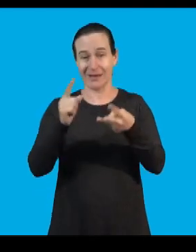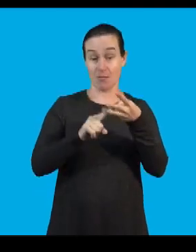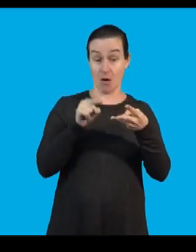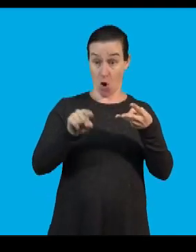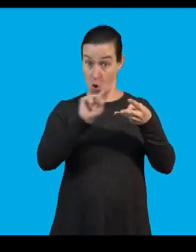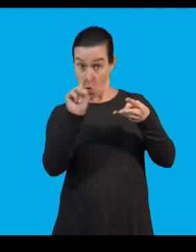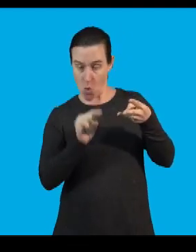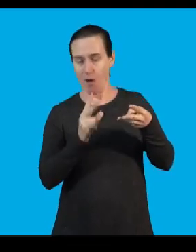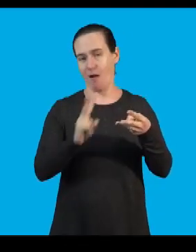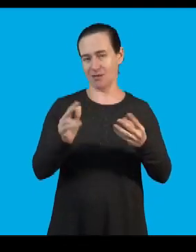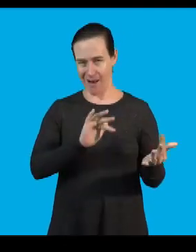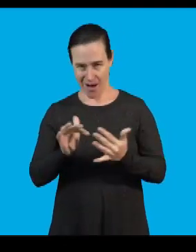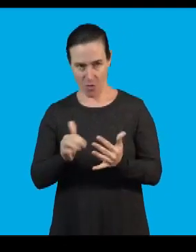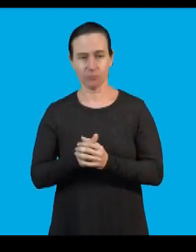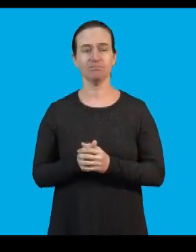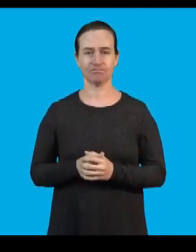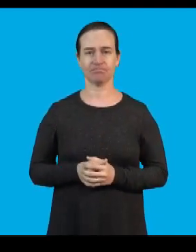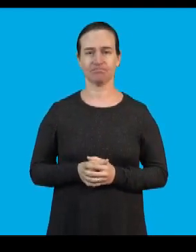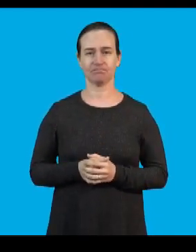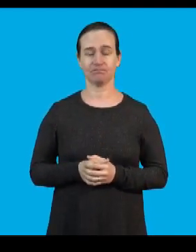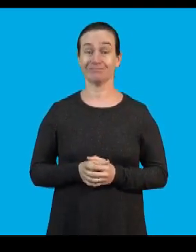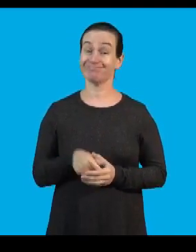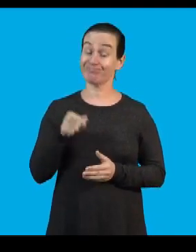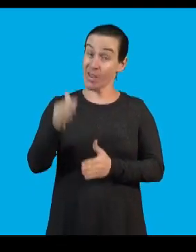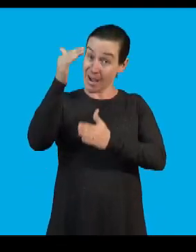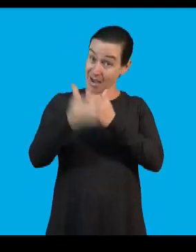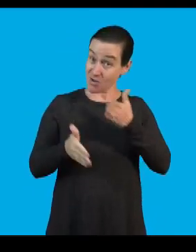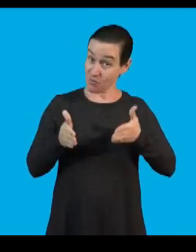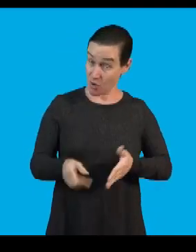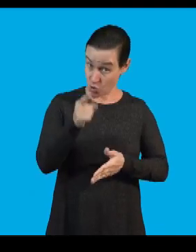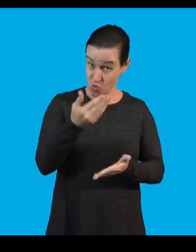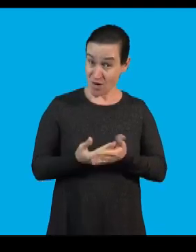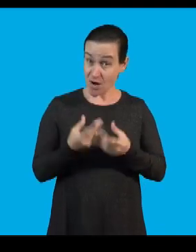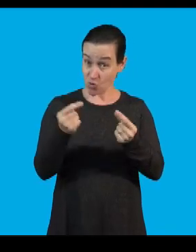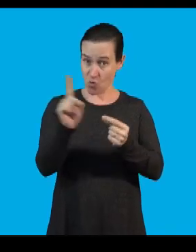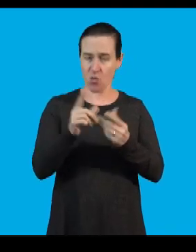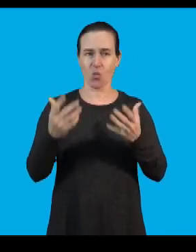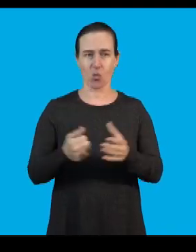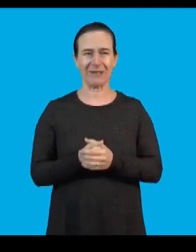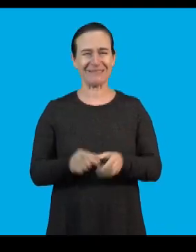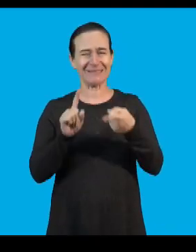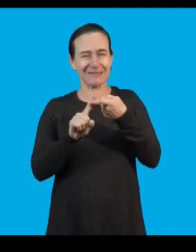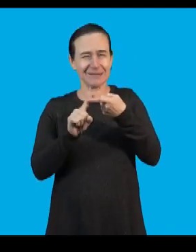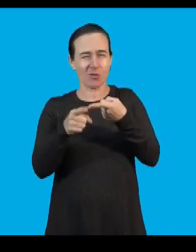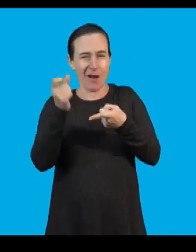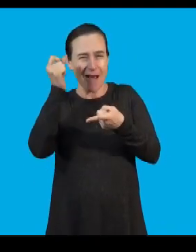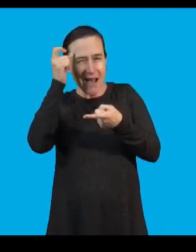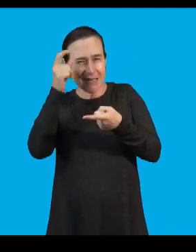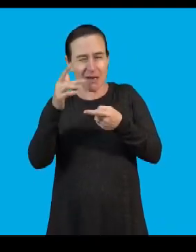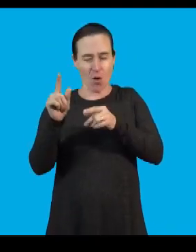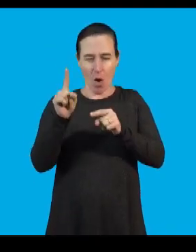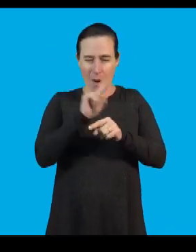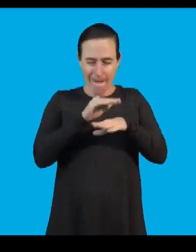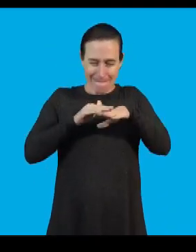about that text. Now, what are we going to be able to do at the end of this lesson? We will be gaining